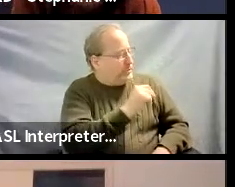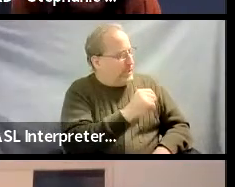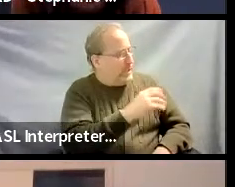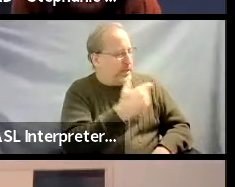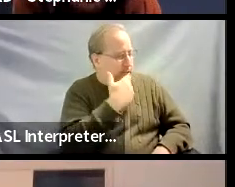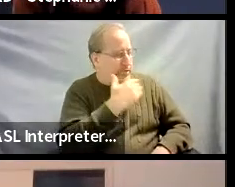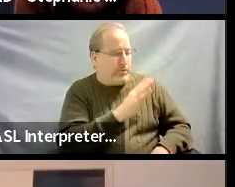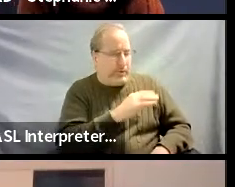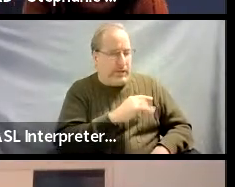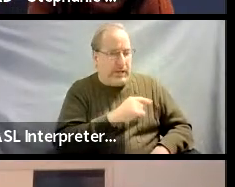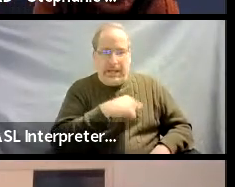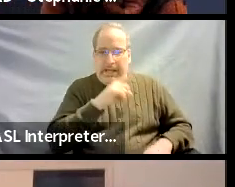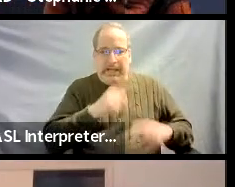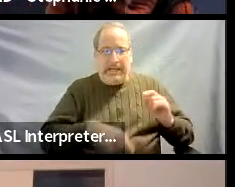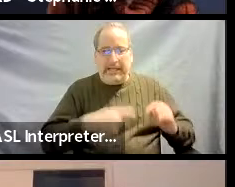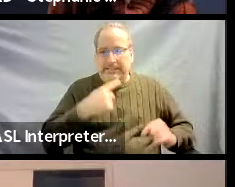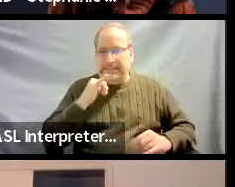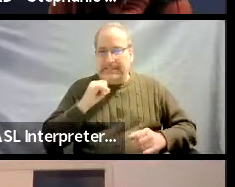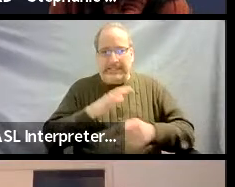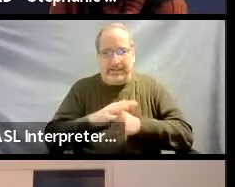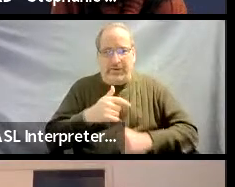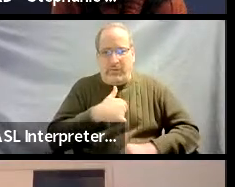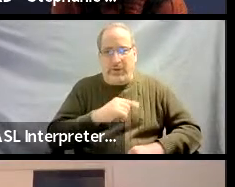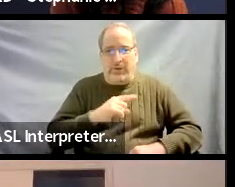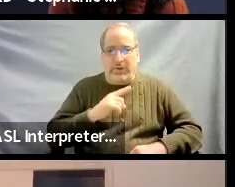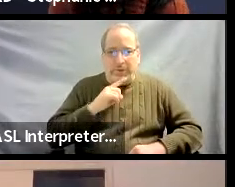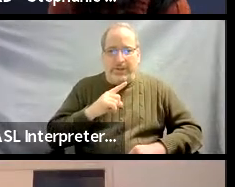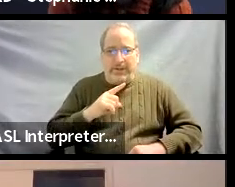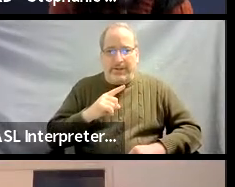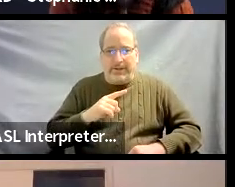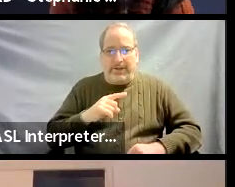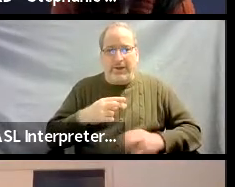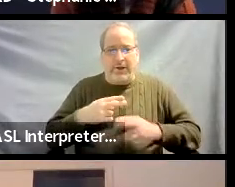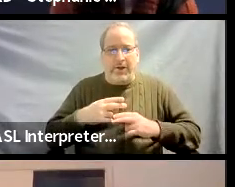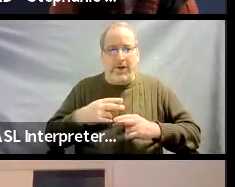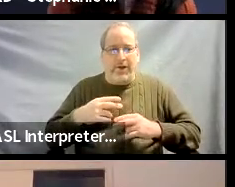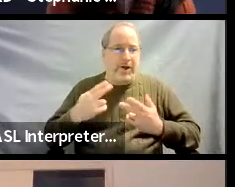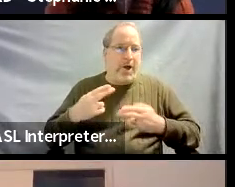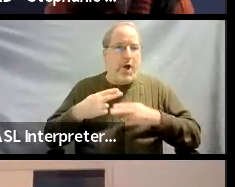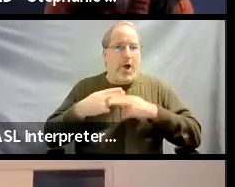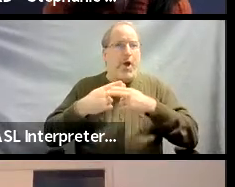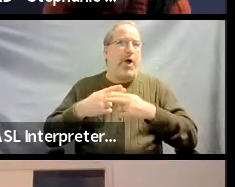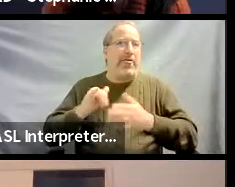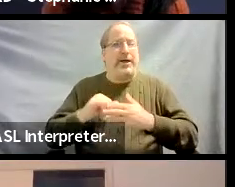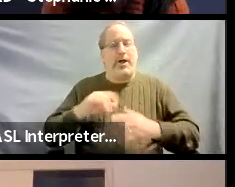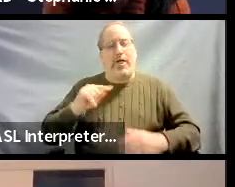that, because I could not say that enough. We were actually calling it the Christmas miracle.